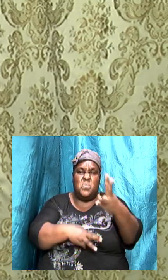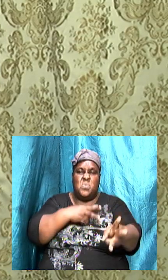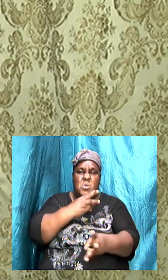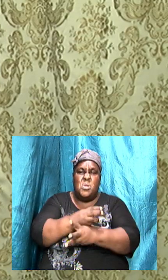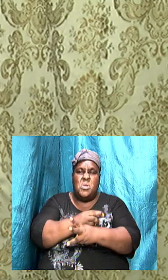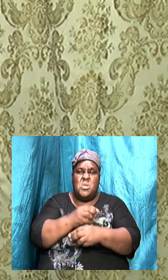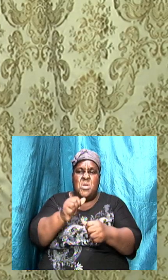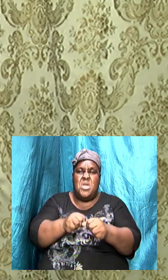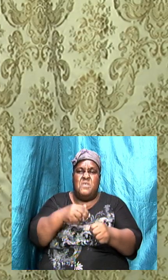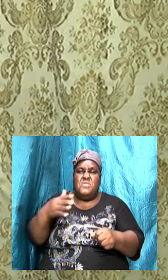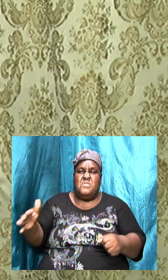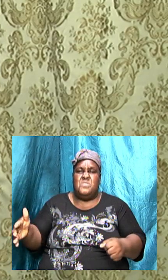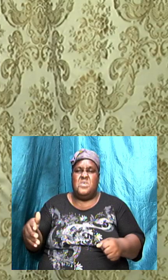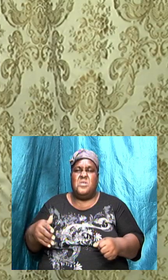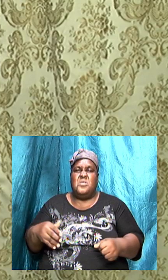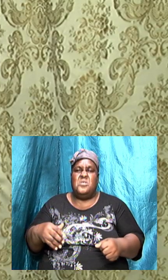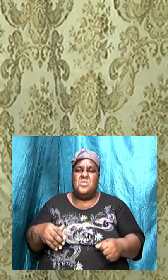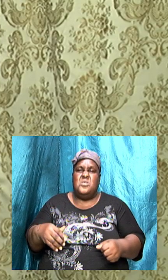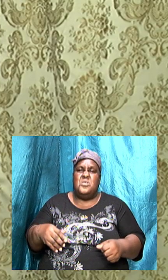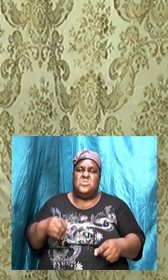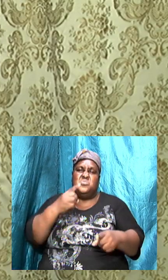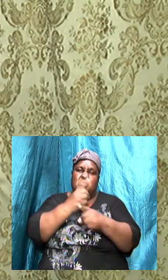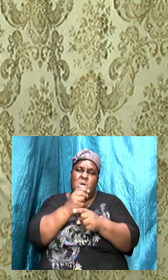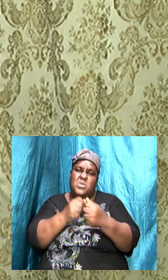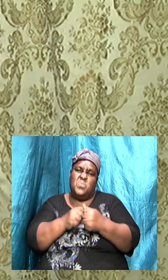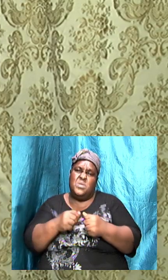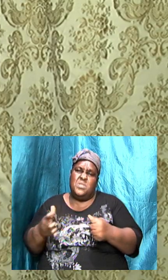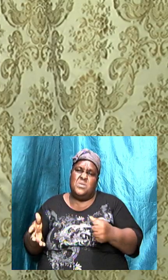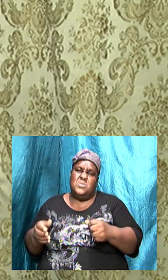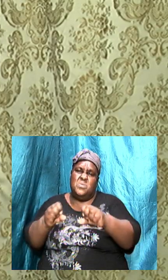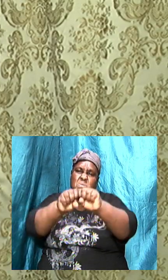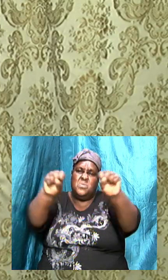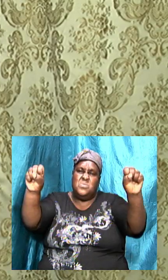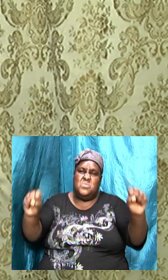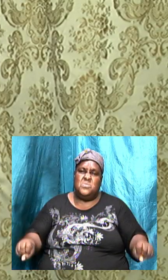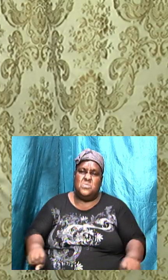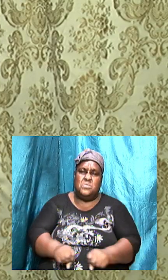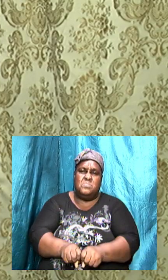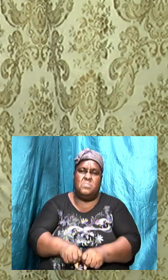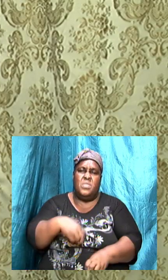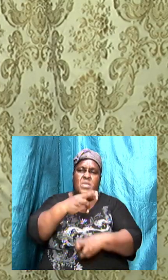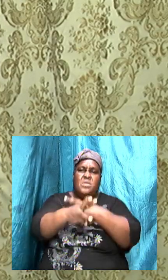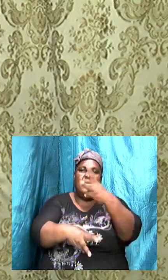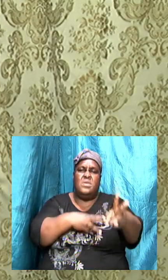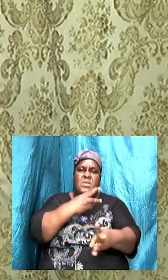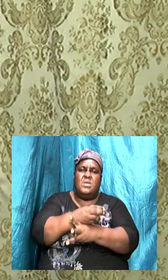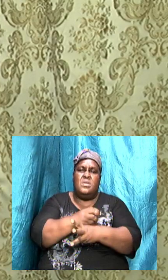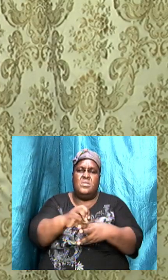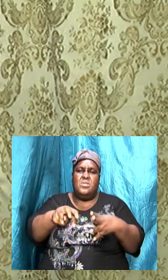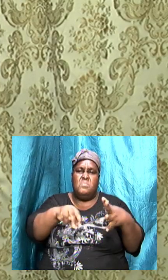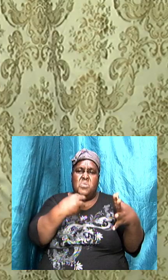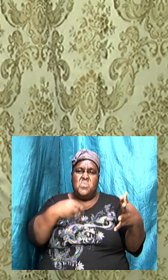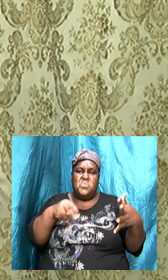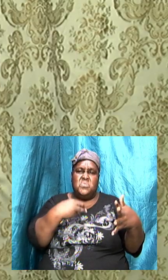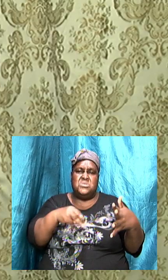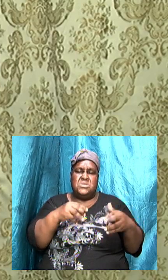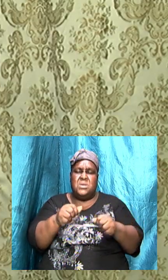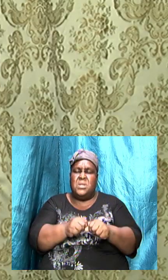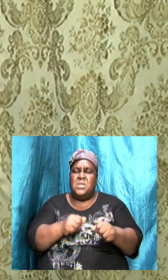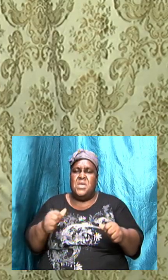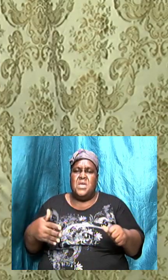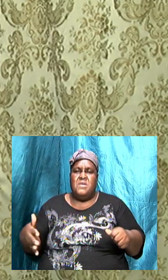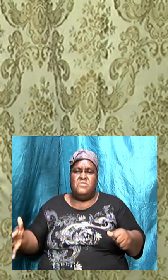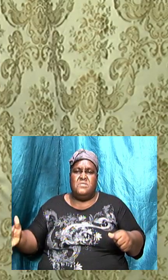with this, and bring us closer to the system of the world, the music and everything,